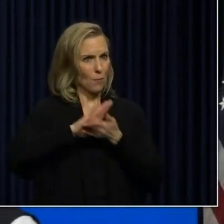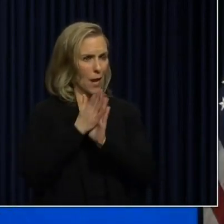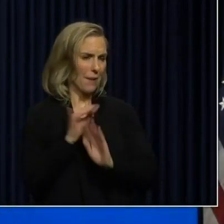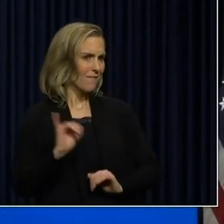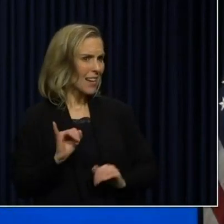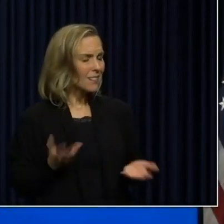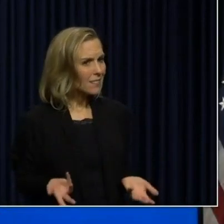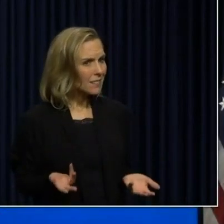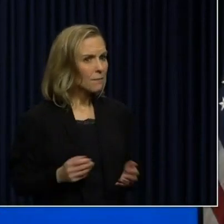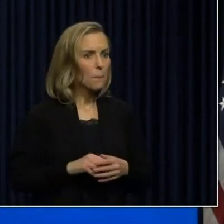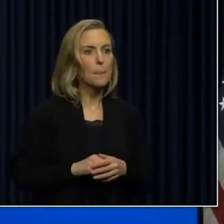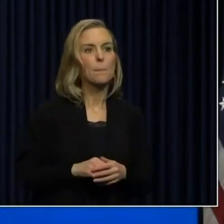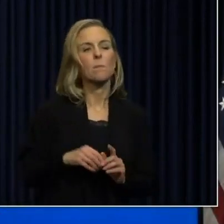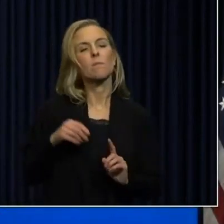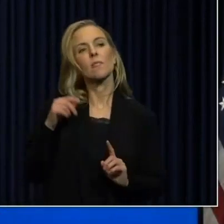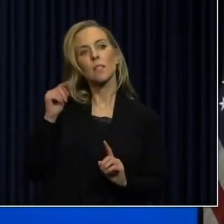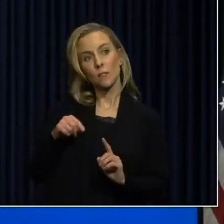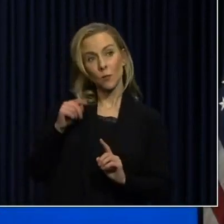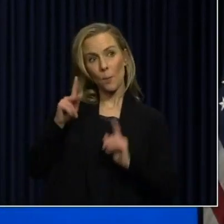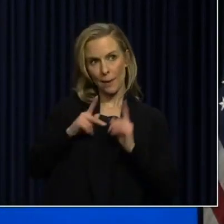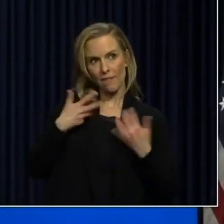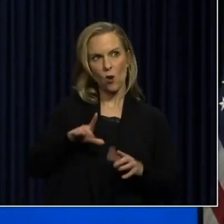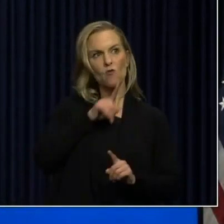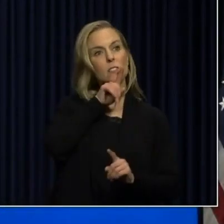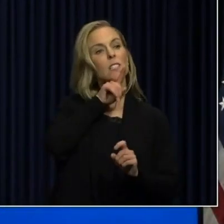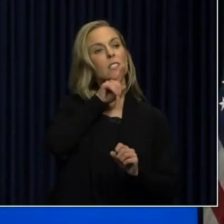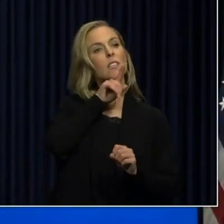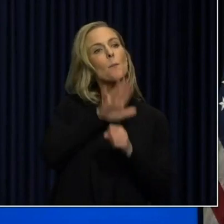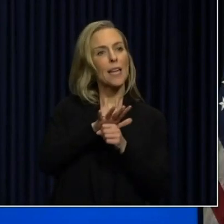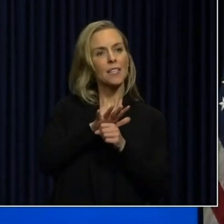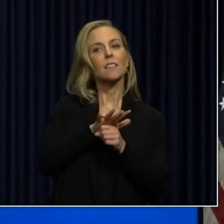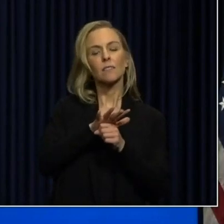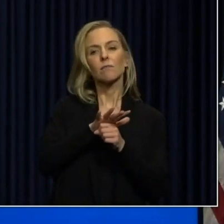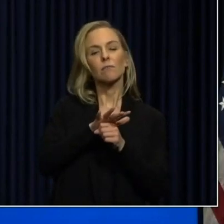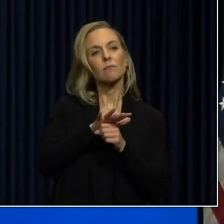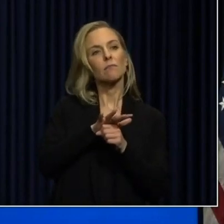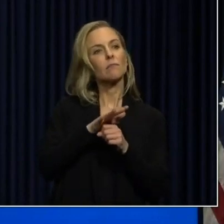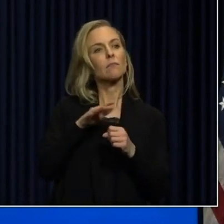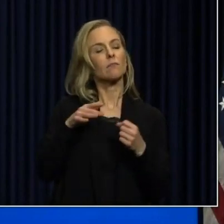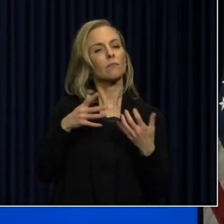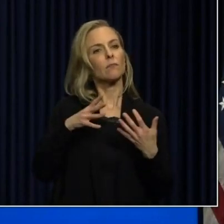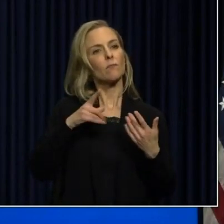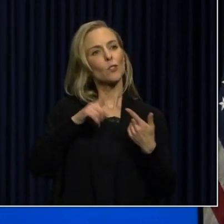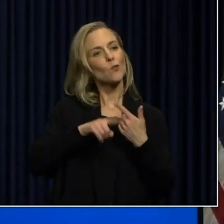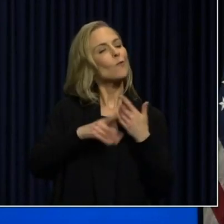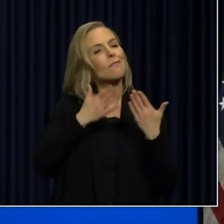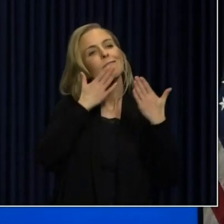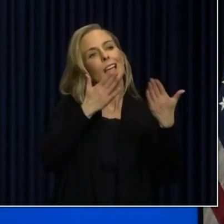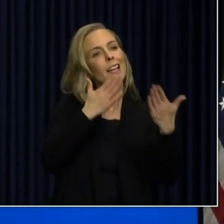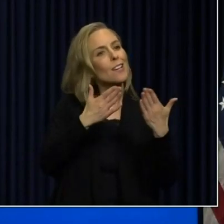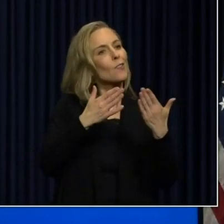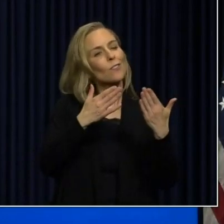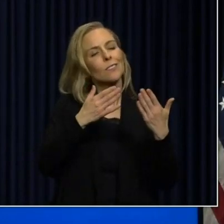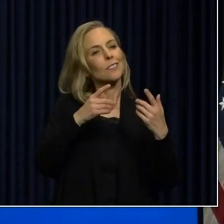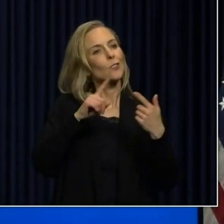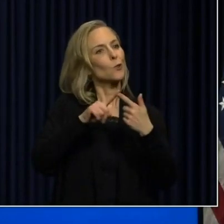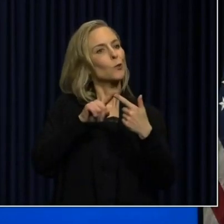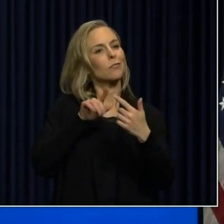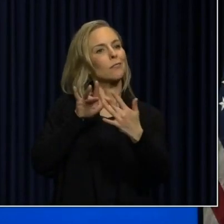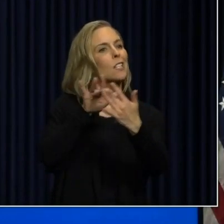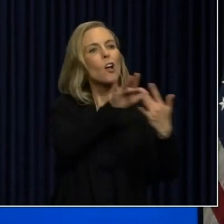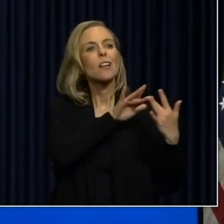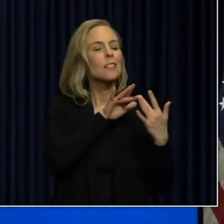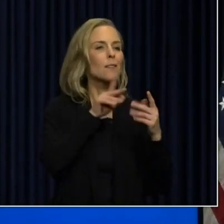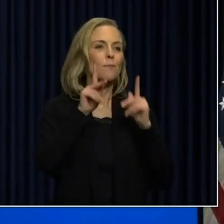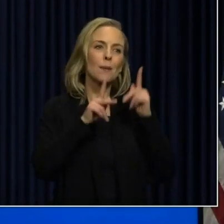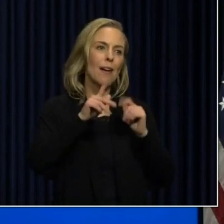All right. I made a commitment to those that carry this, and thank you to everybody out there helping us reach Kentuckians and updating them